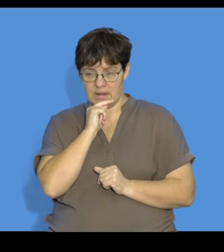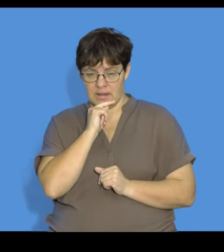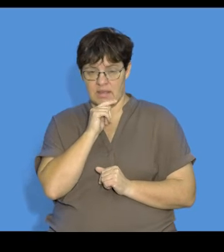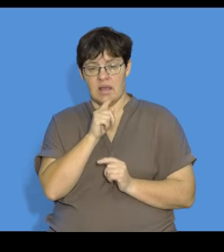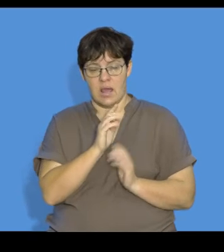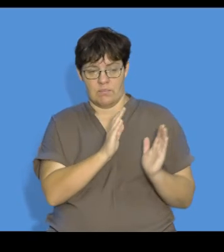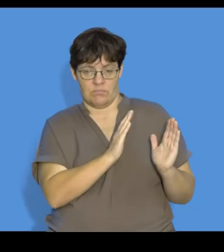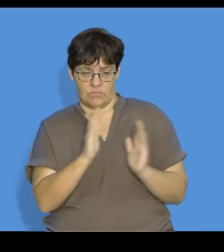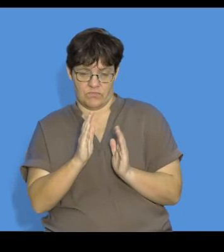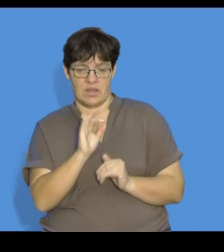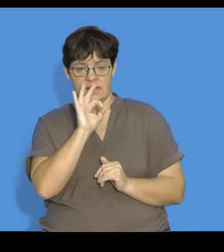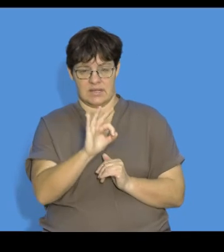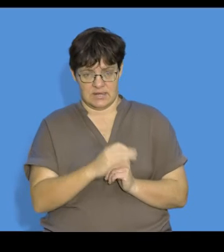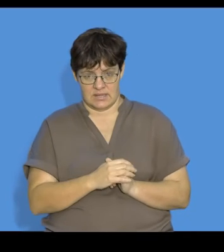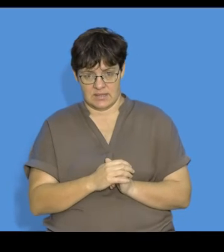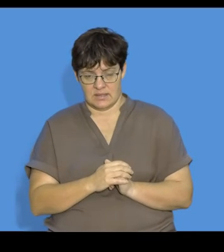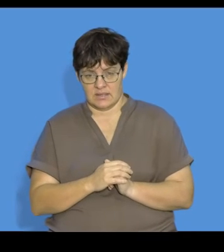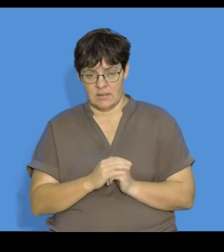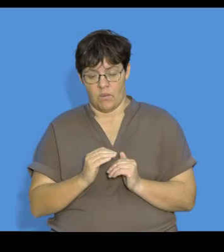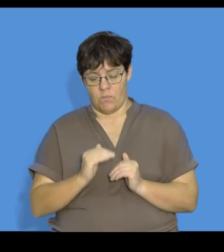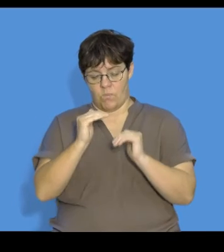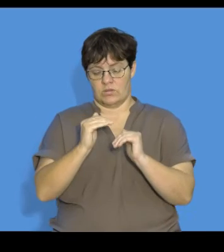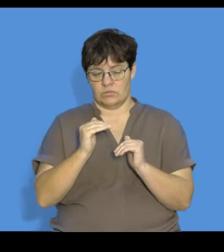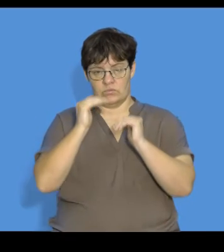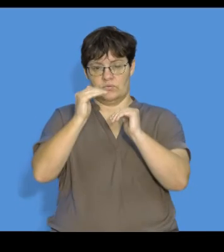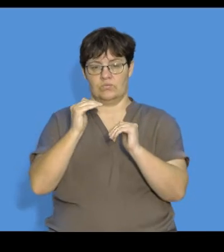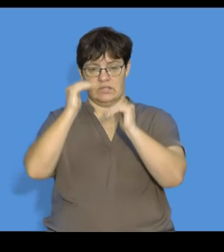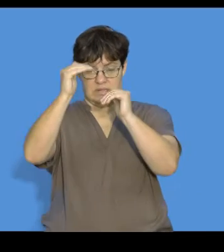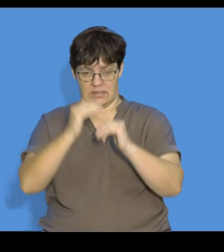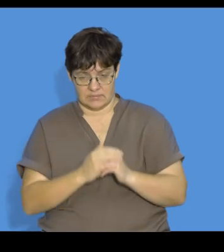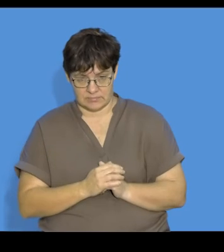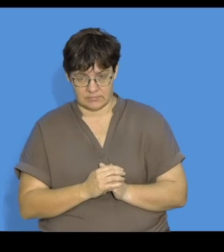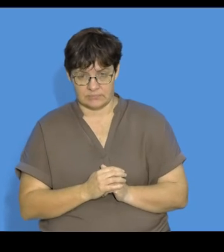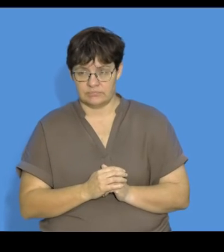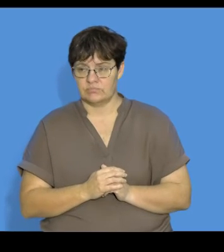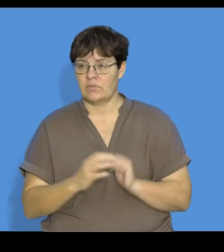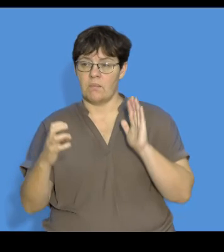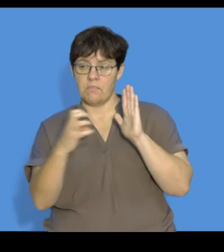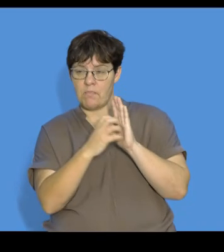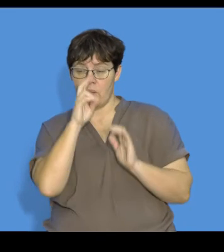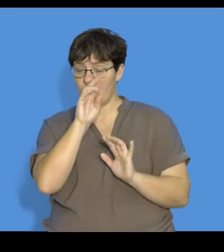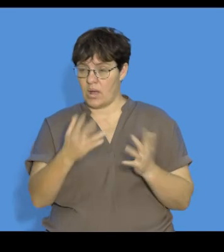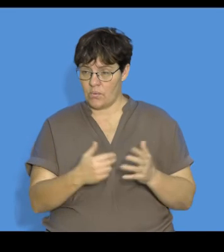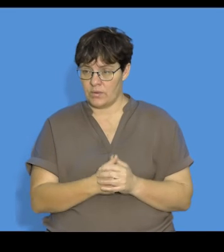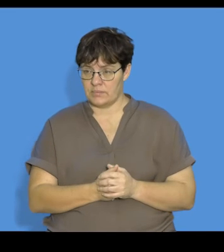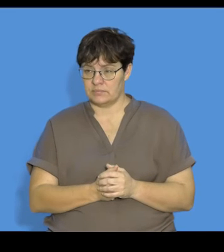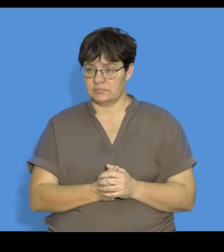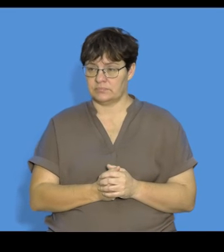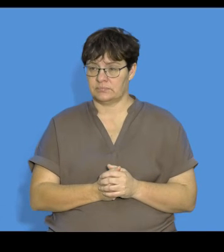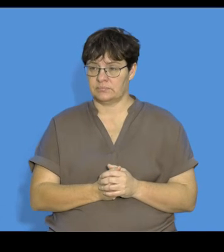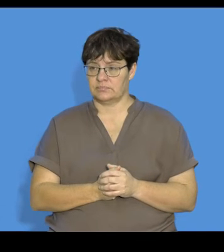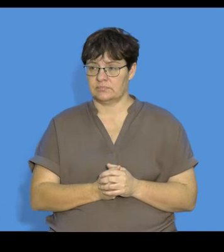Therefore, the graph is shifted 3 units up. So to draw the graph, it will then